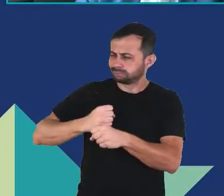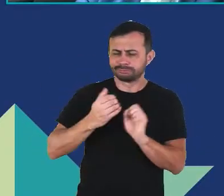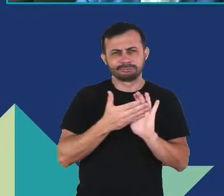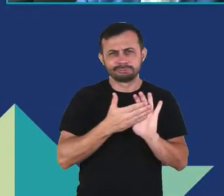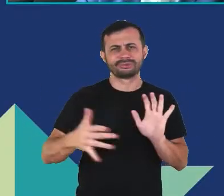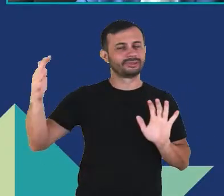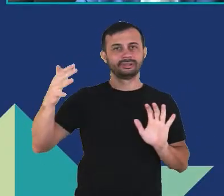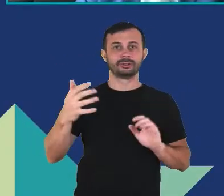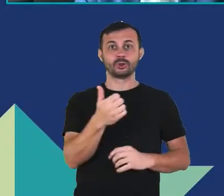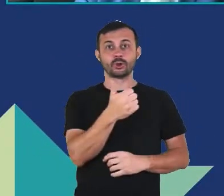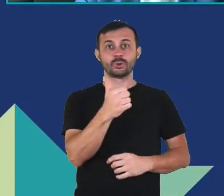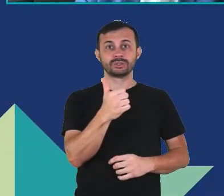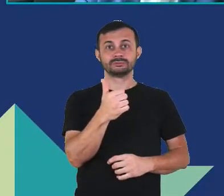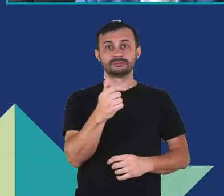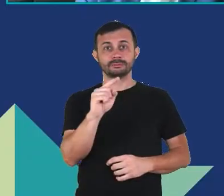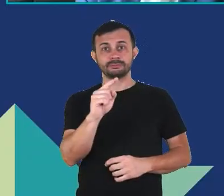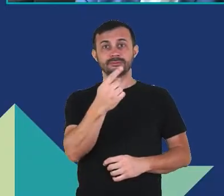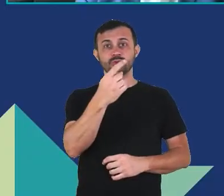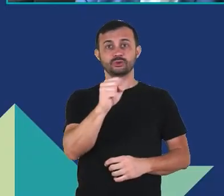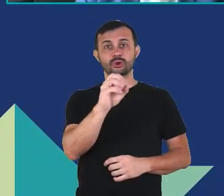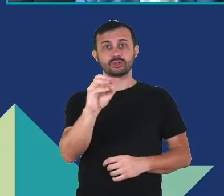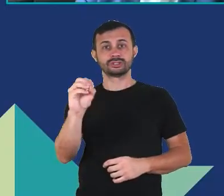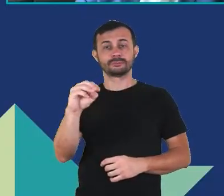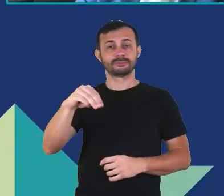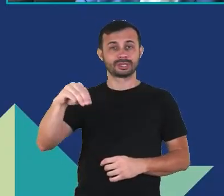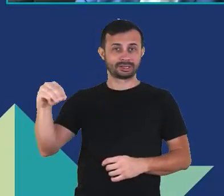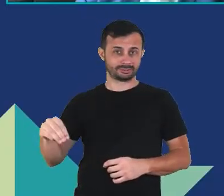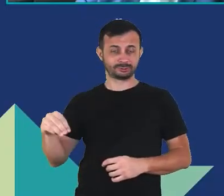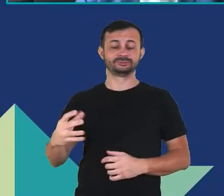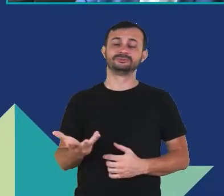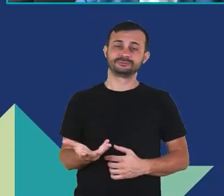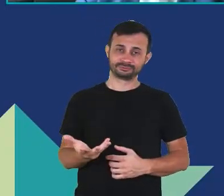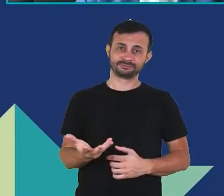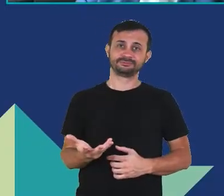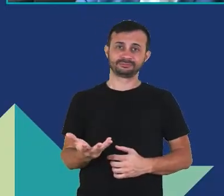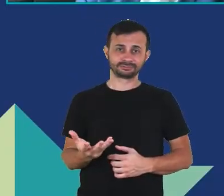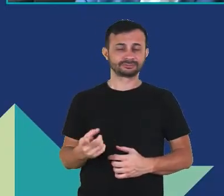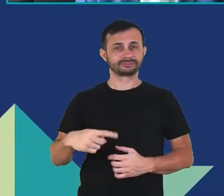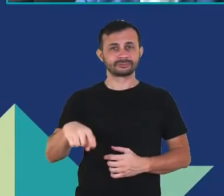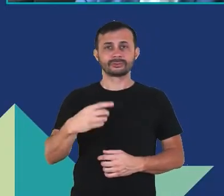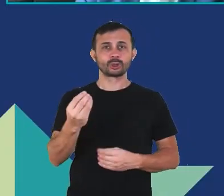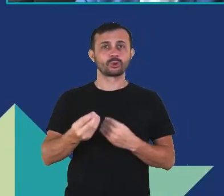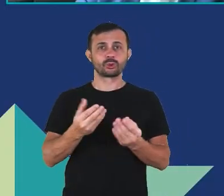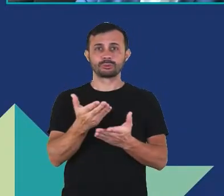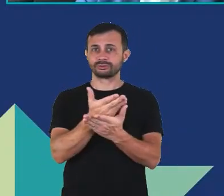11,872 millimeters. So how do you deal with this?